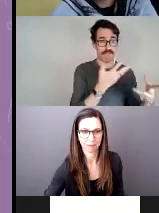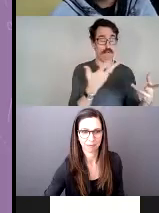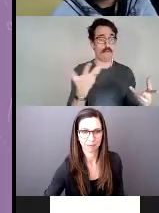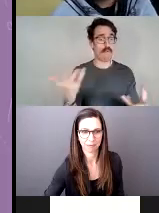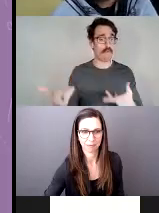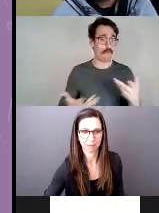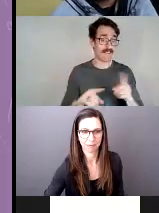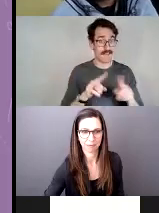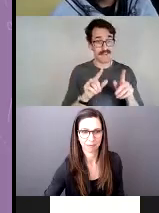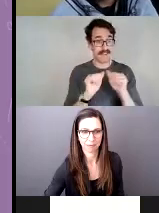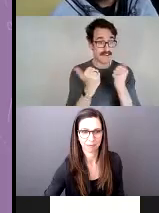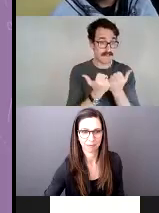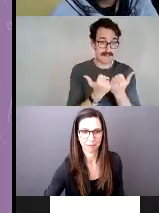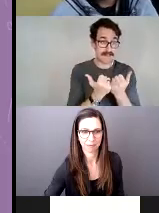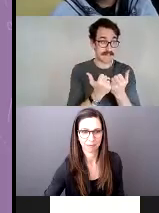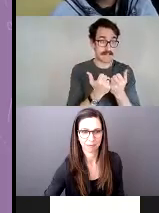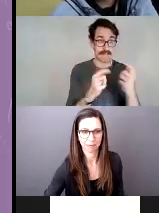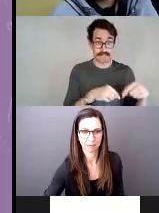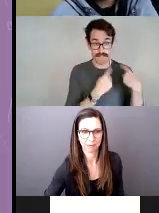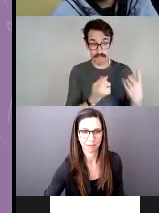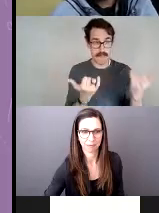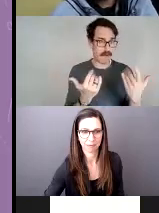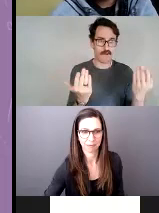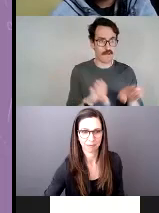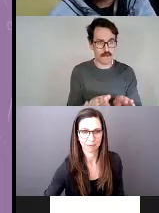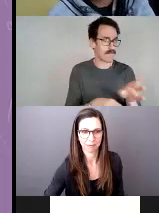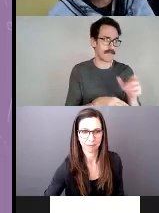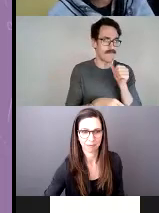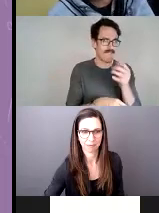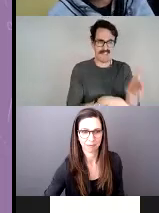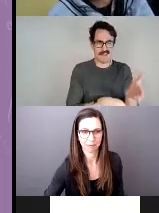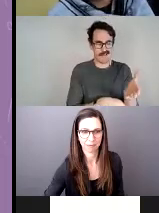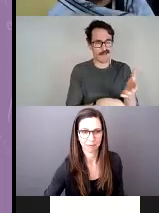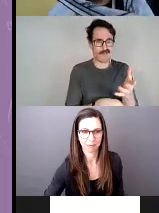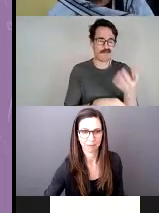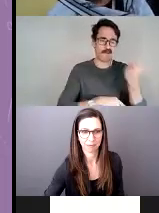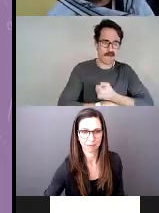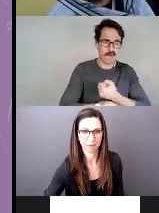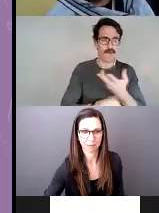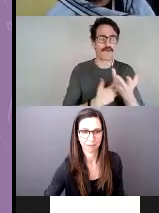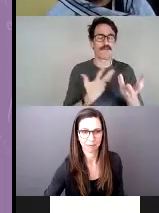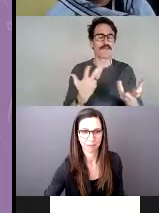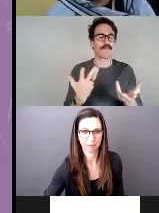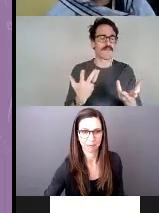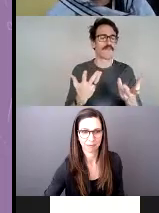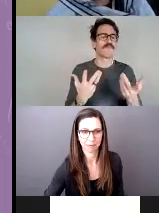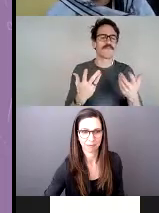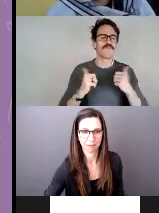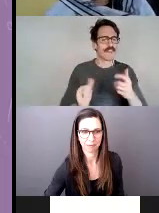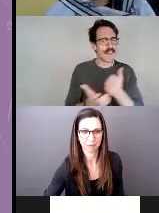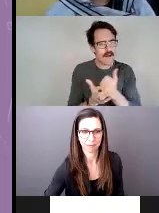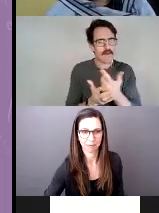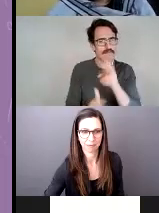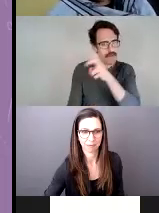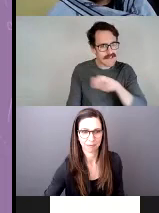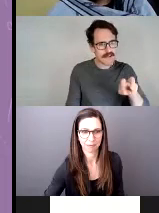agencies no longer exist. So we have to make sure that we're connecting with all these agencies to find out how can we support you in this transition,